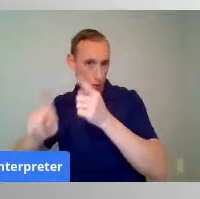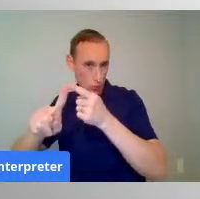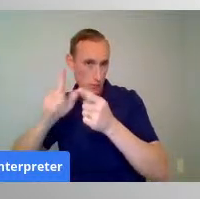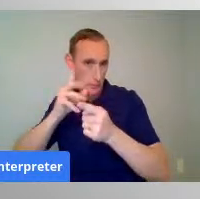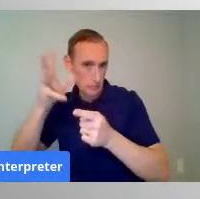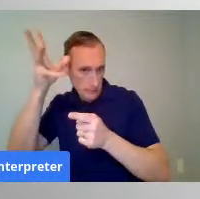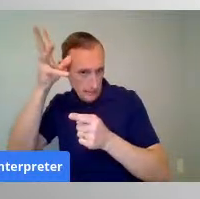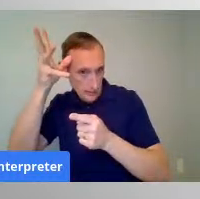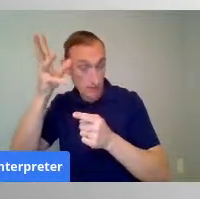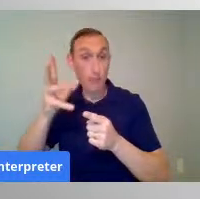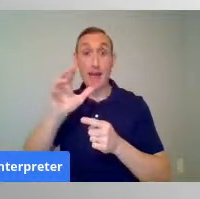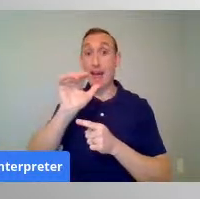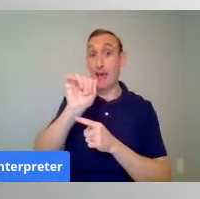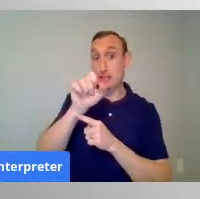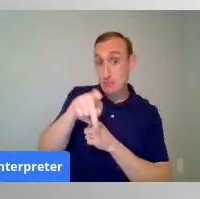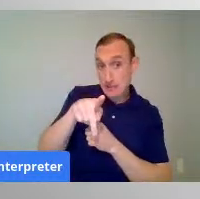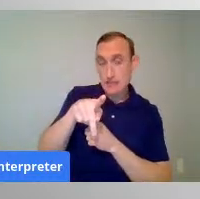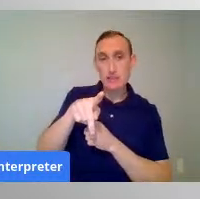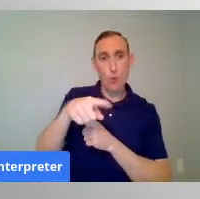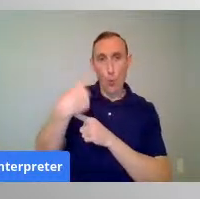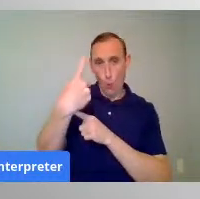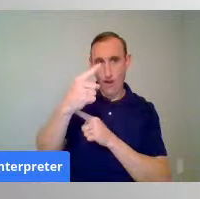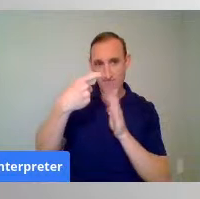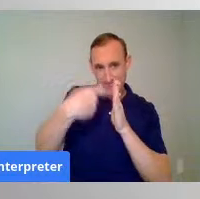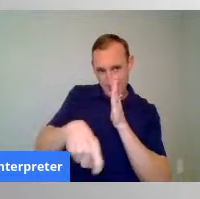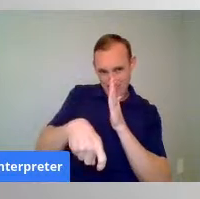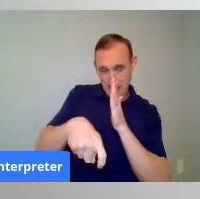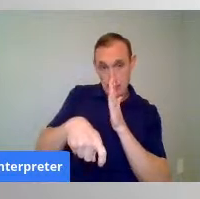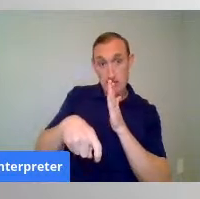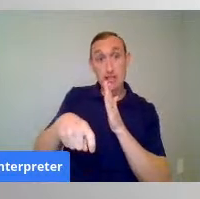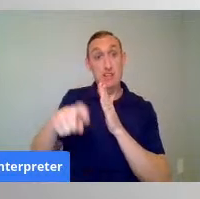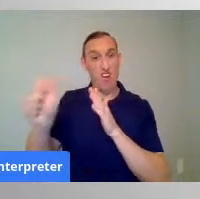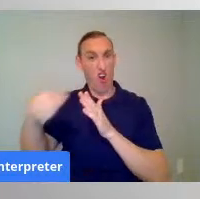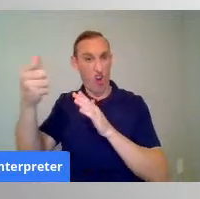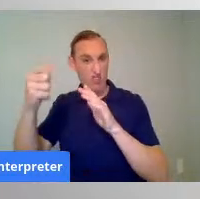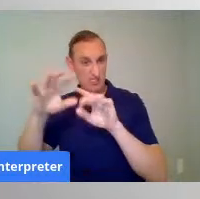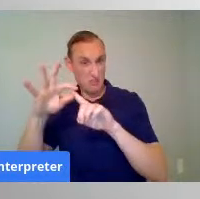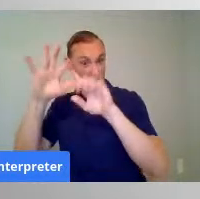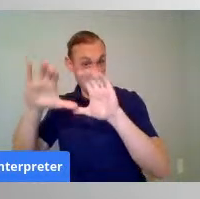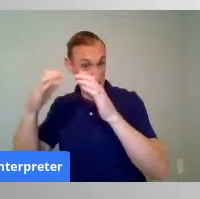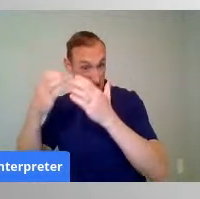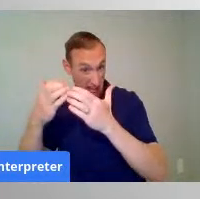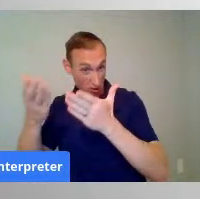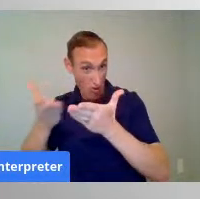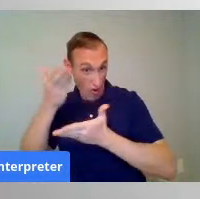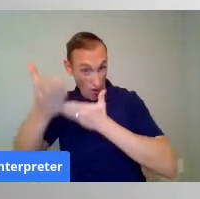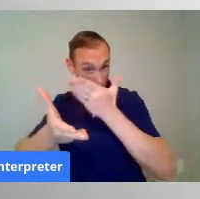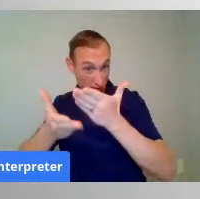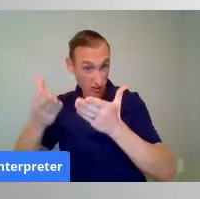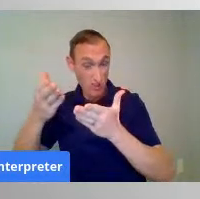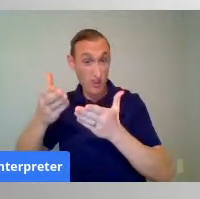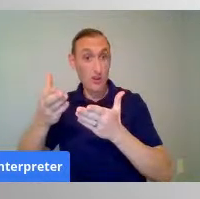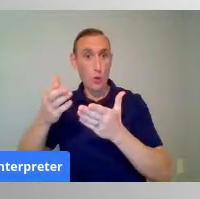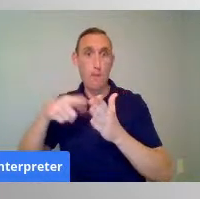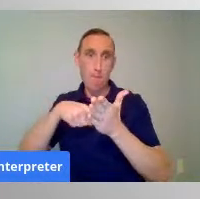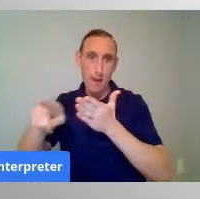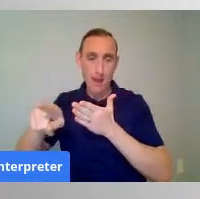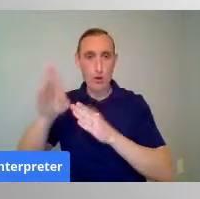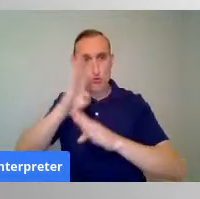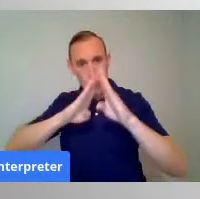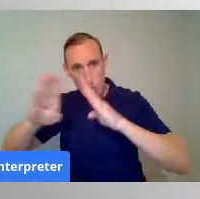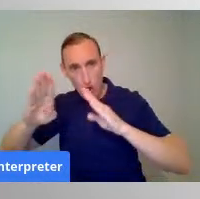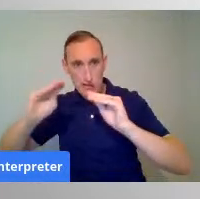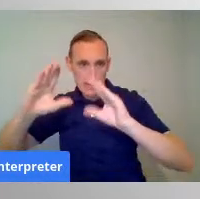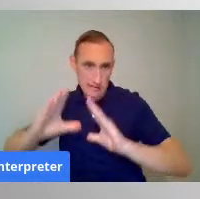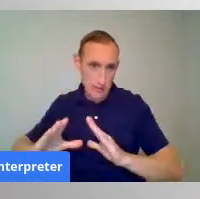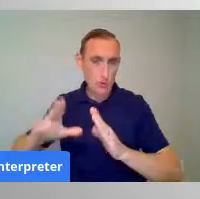fee for ASP, but then, you would pay the karate instructor, you would pay the dance teacher, you would pay. And so we